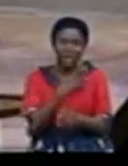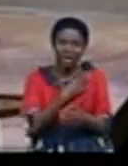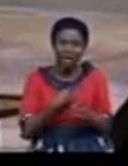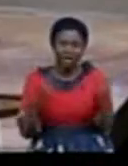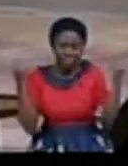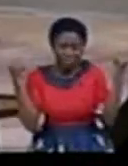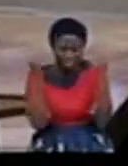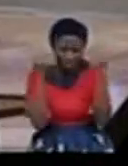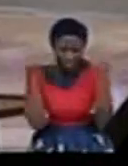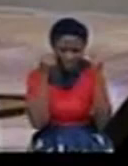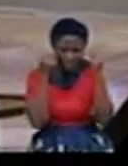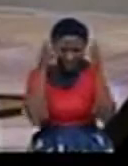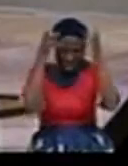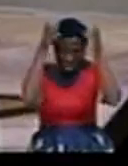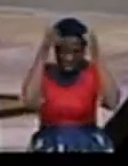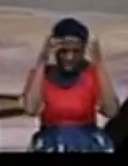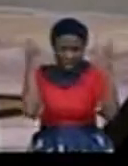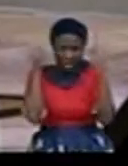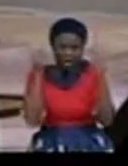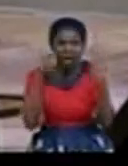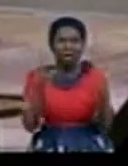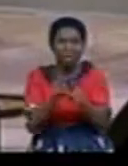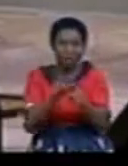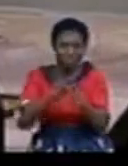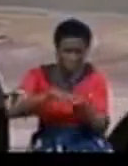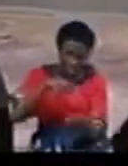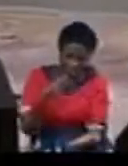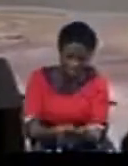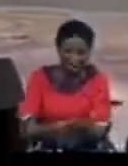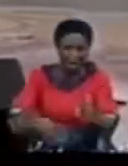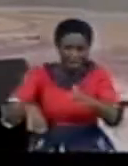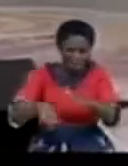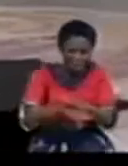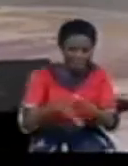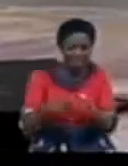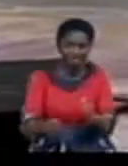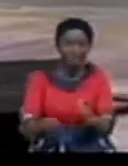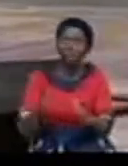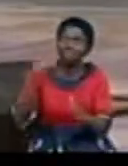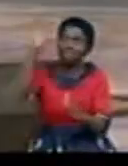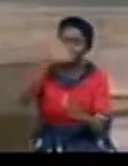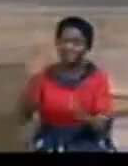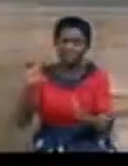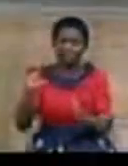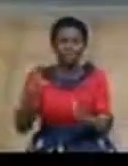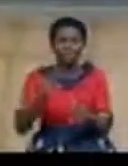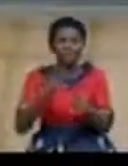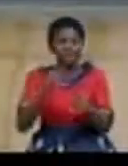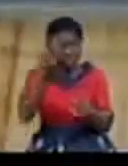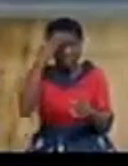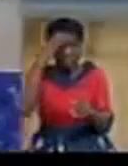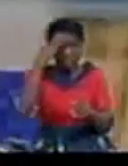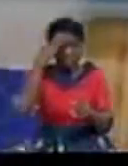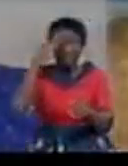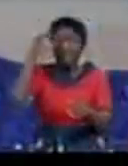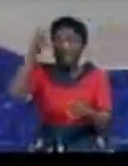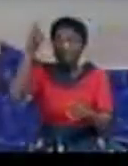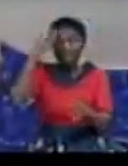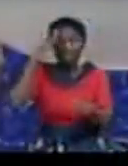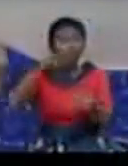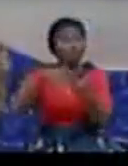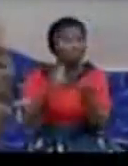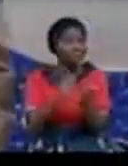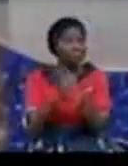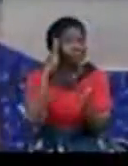down under under the cross. But then he knew all that would happen. And before